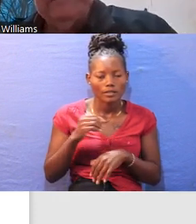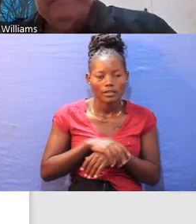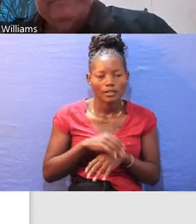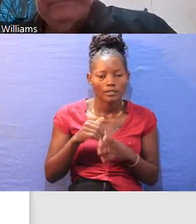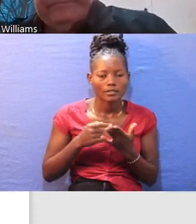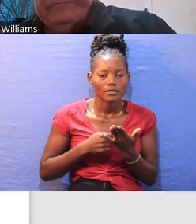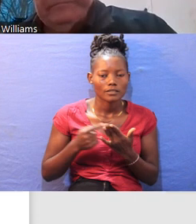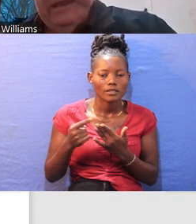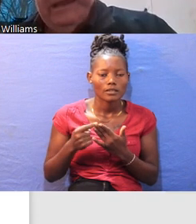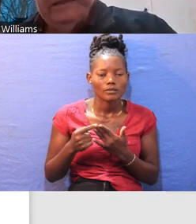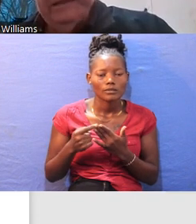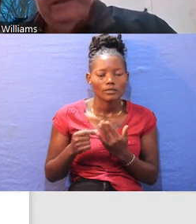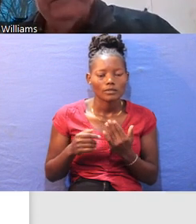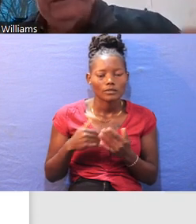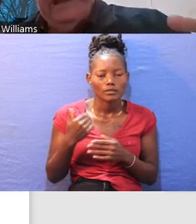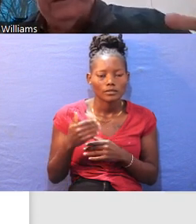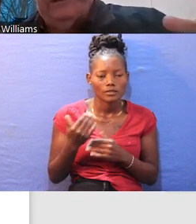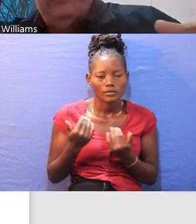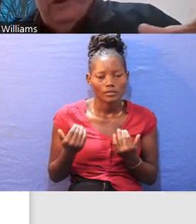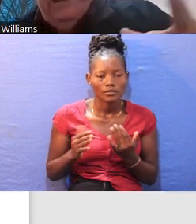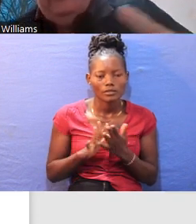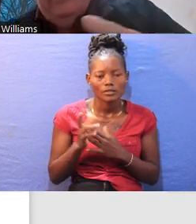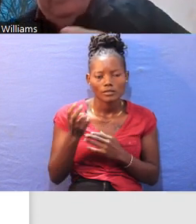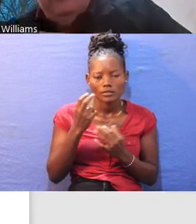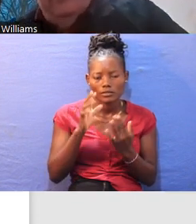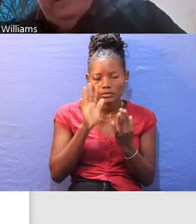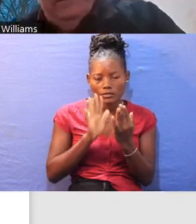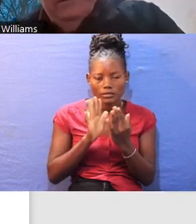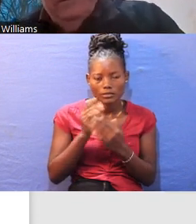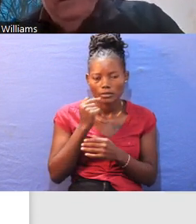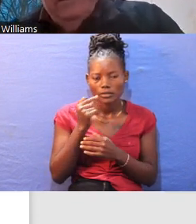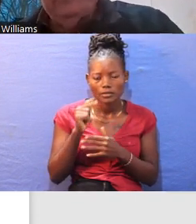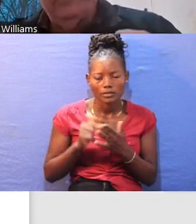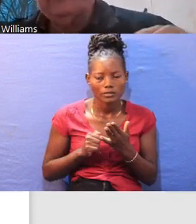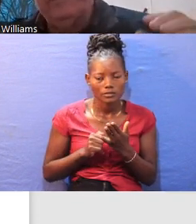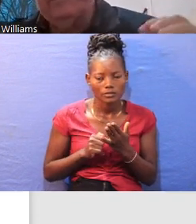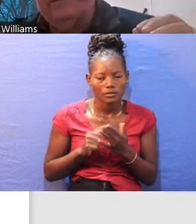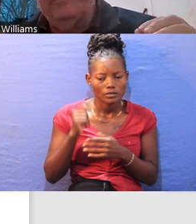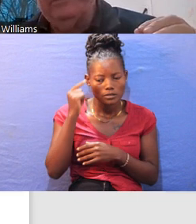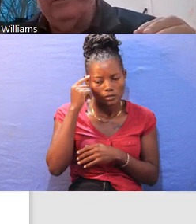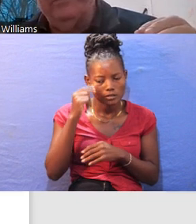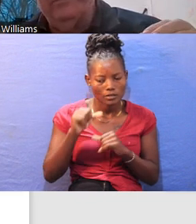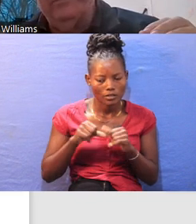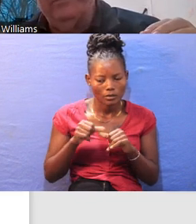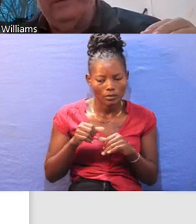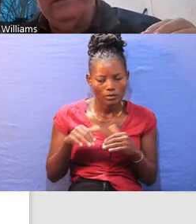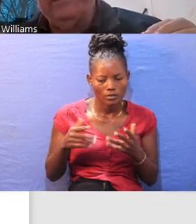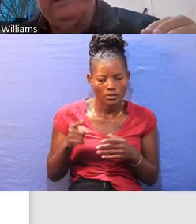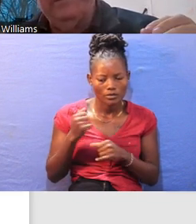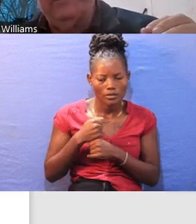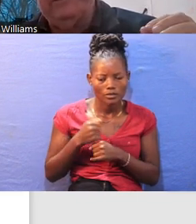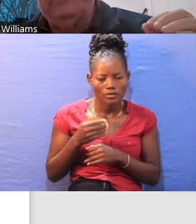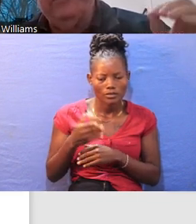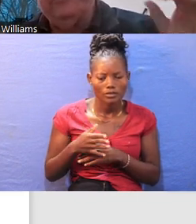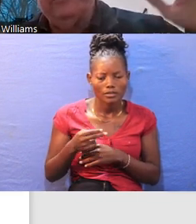week. And everything kind of regressed to the middle. So what Charlie said, well, I think